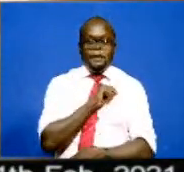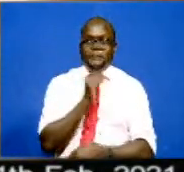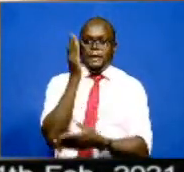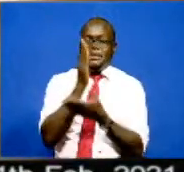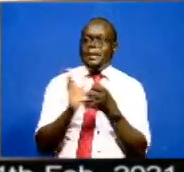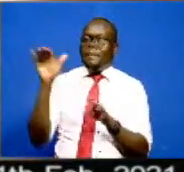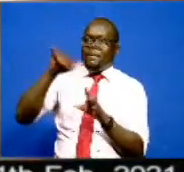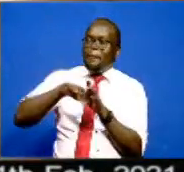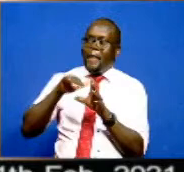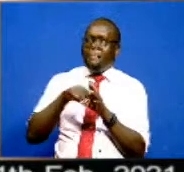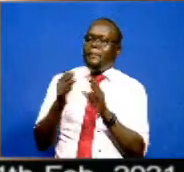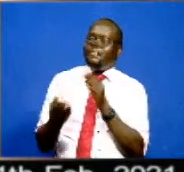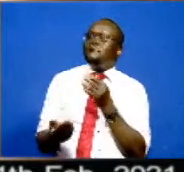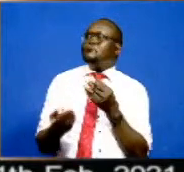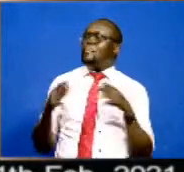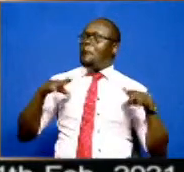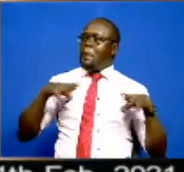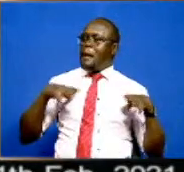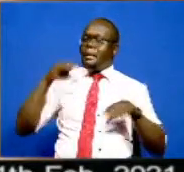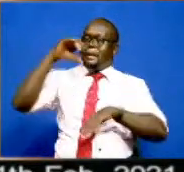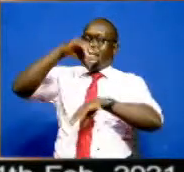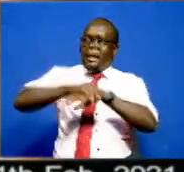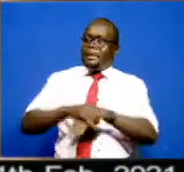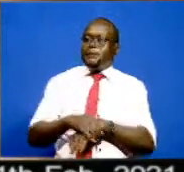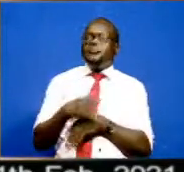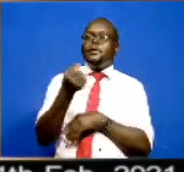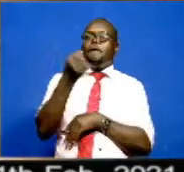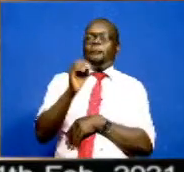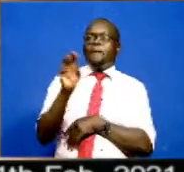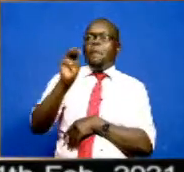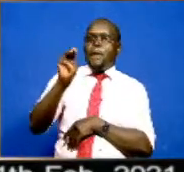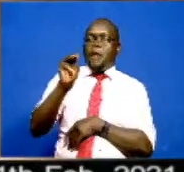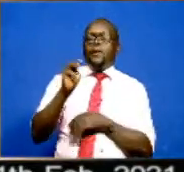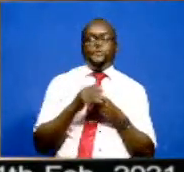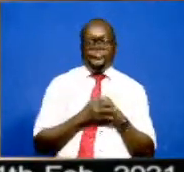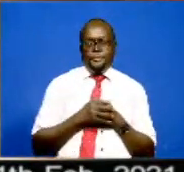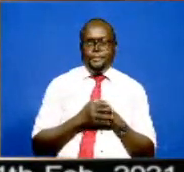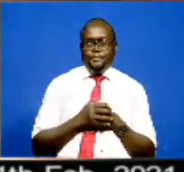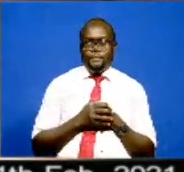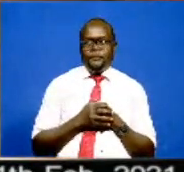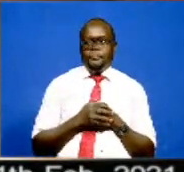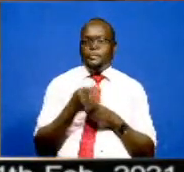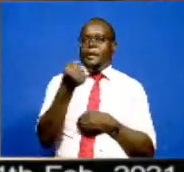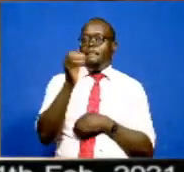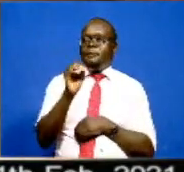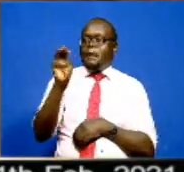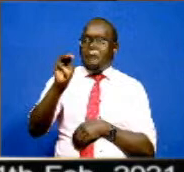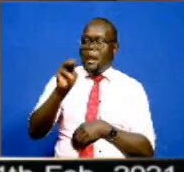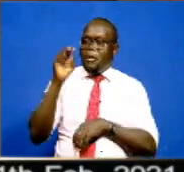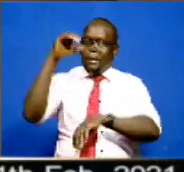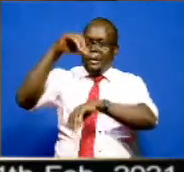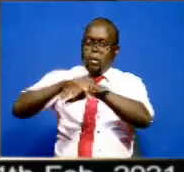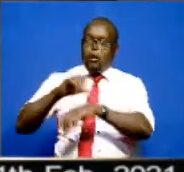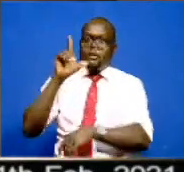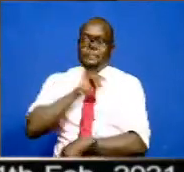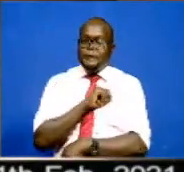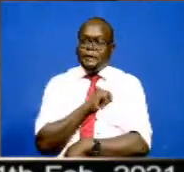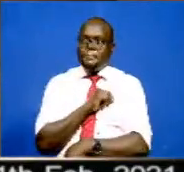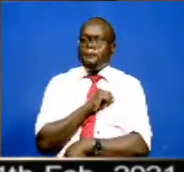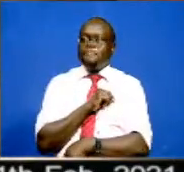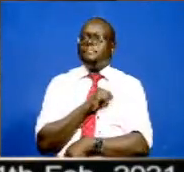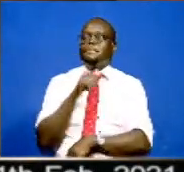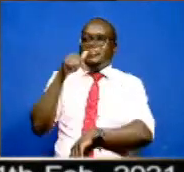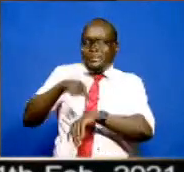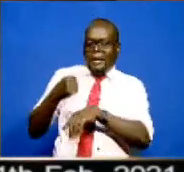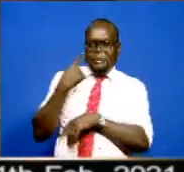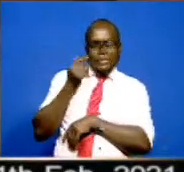of them were bragging to us that they have been given a tune of 50 million. 50 million, Mr. Speaker. And when you